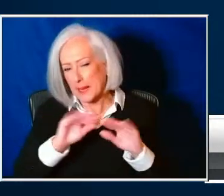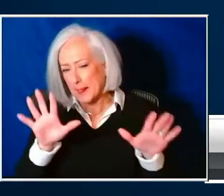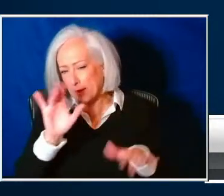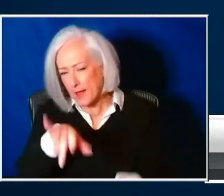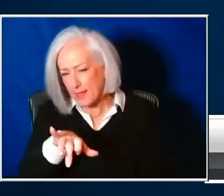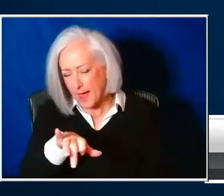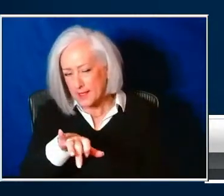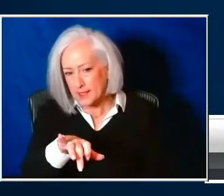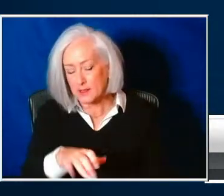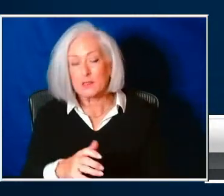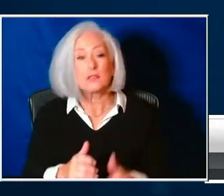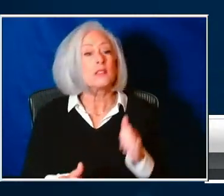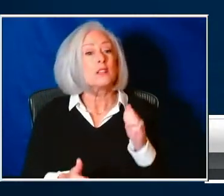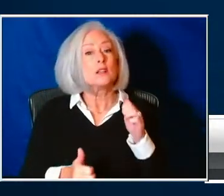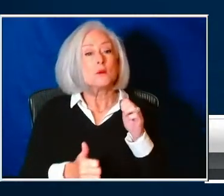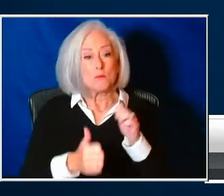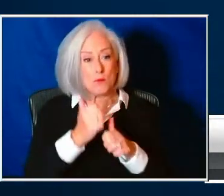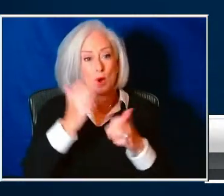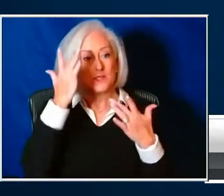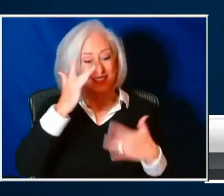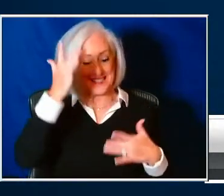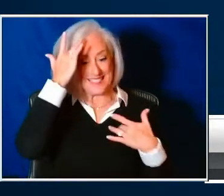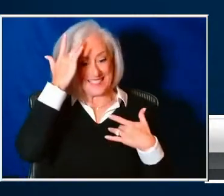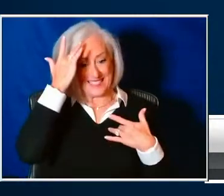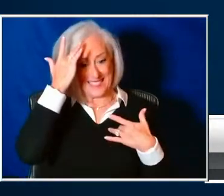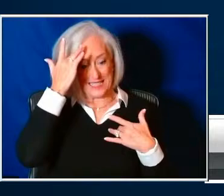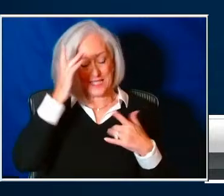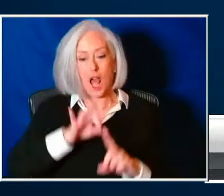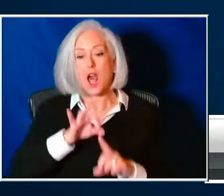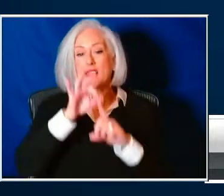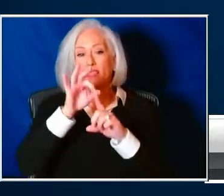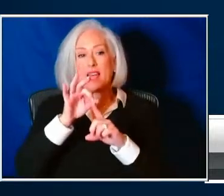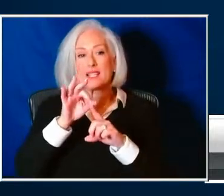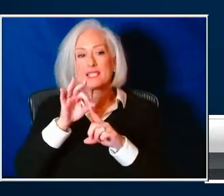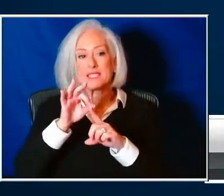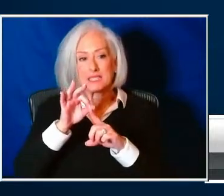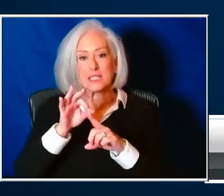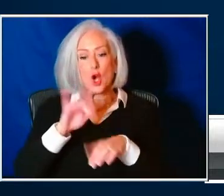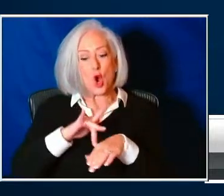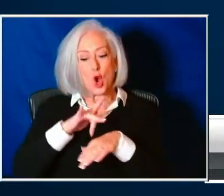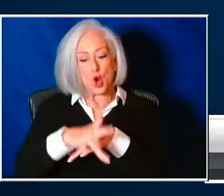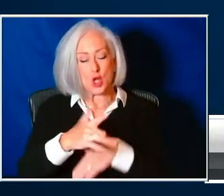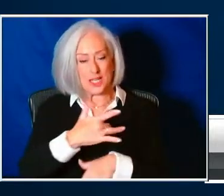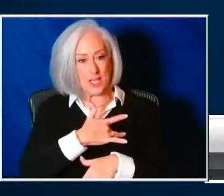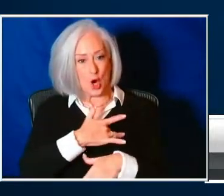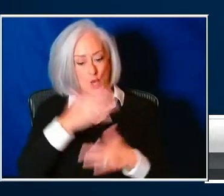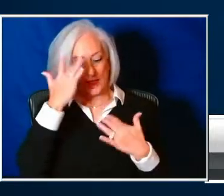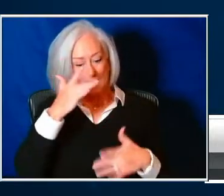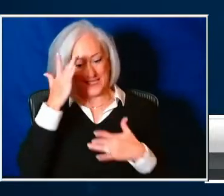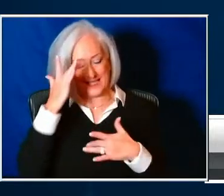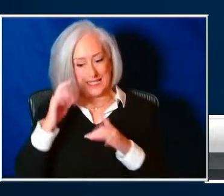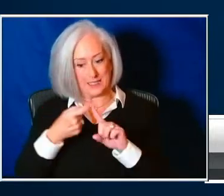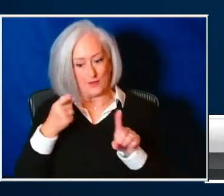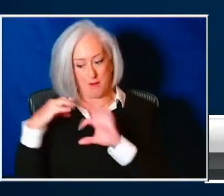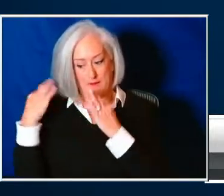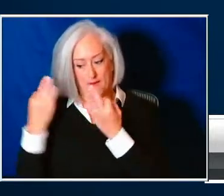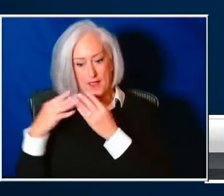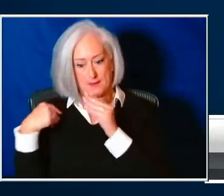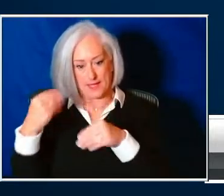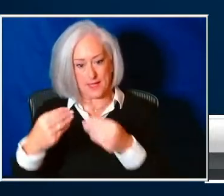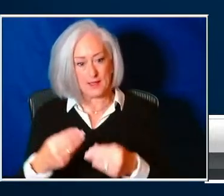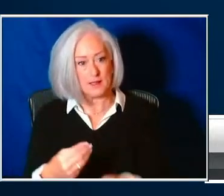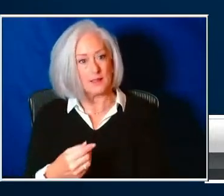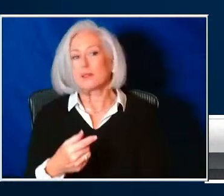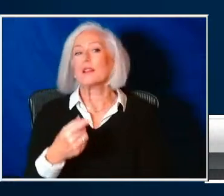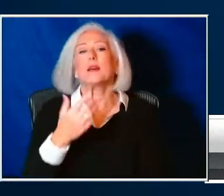disease, unless you have a family history of premature heart disease, being 40 or older is better to